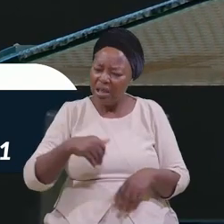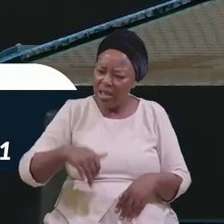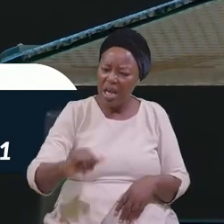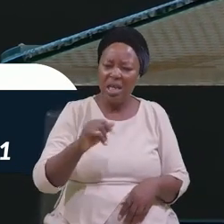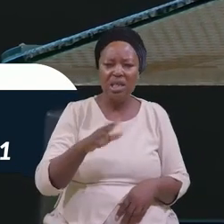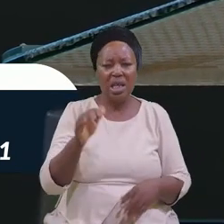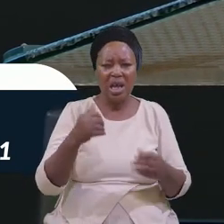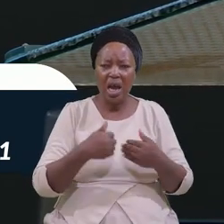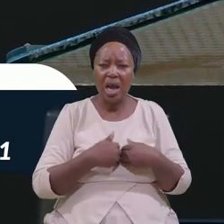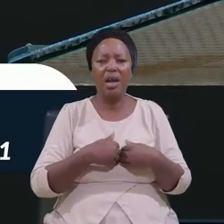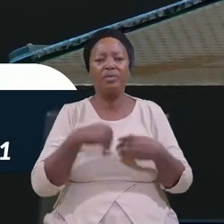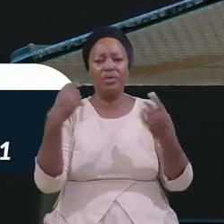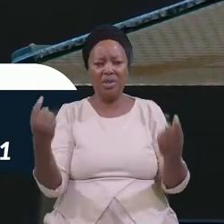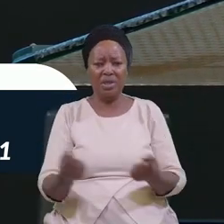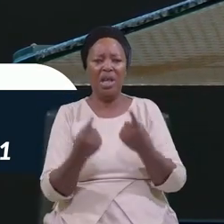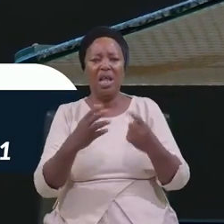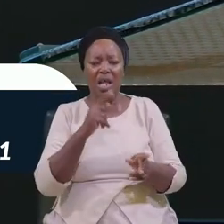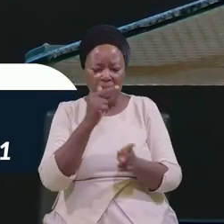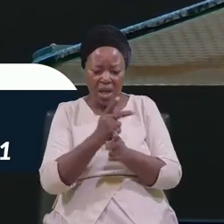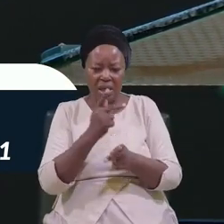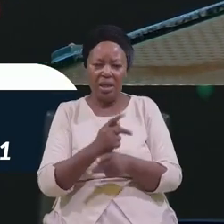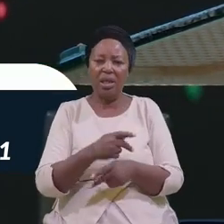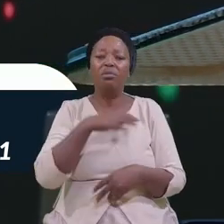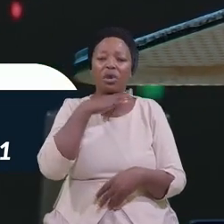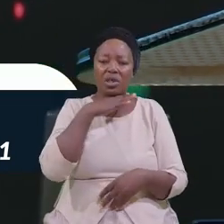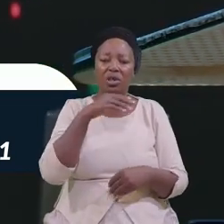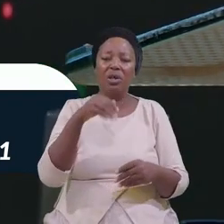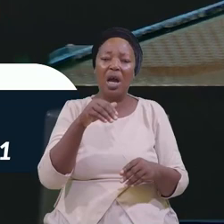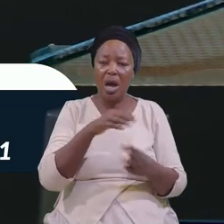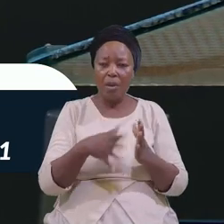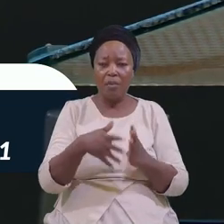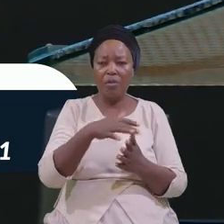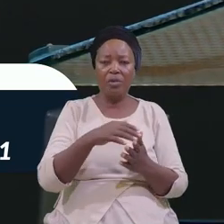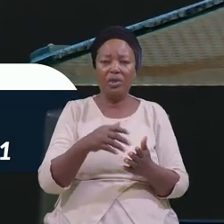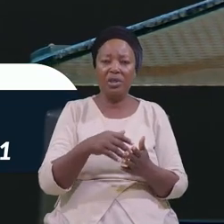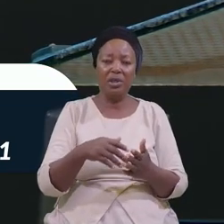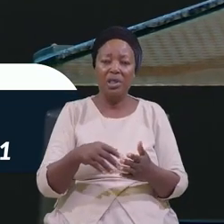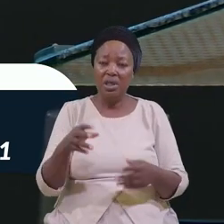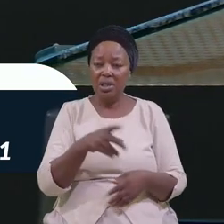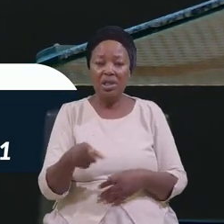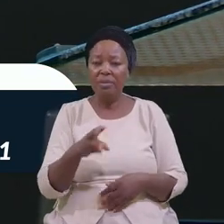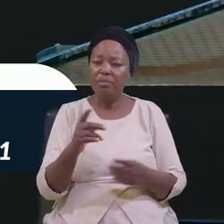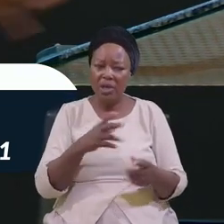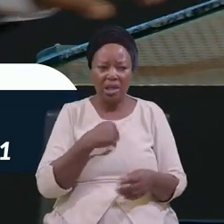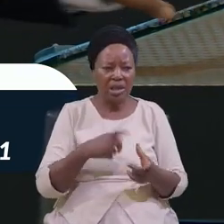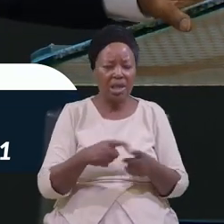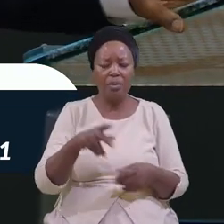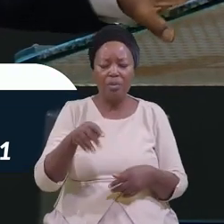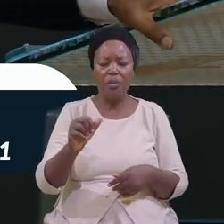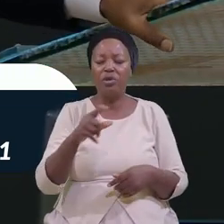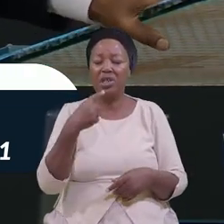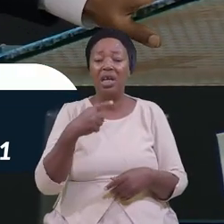sin, they kept corruption in their midst. And so Paul the apostle said, your glorying is not good. Know